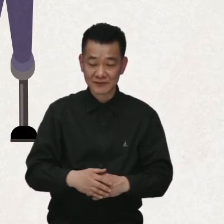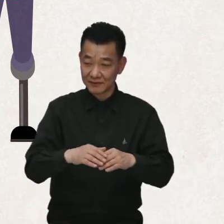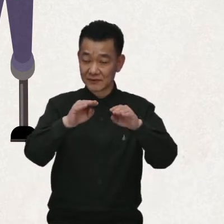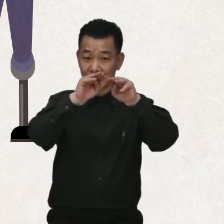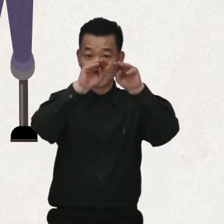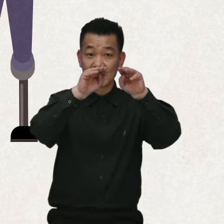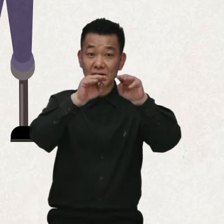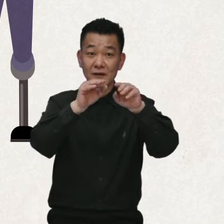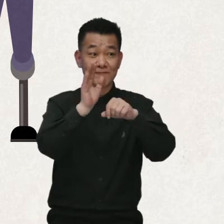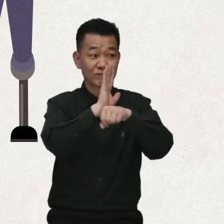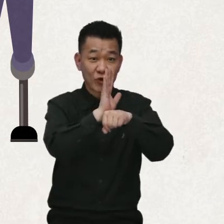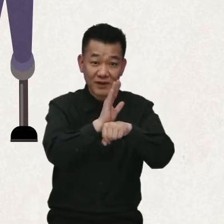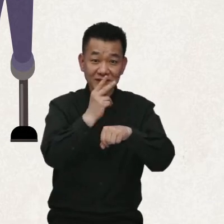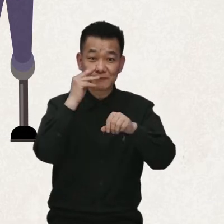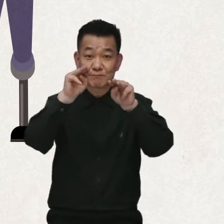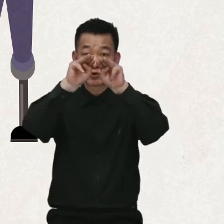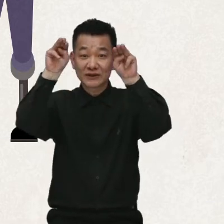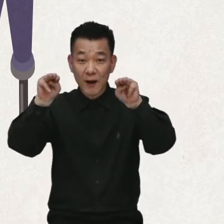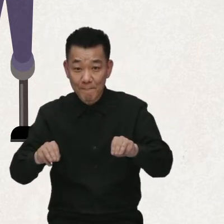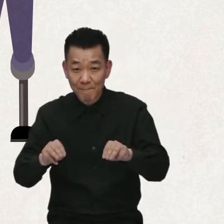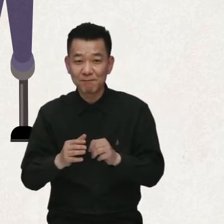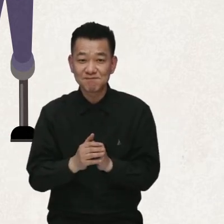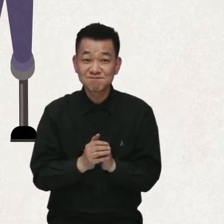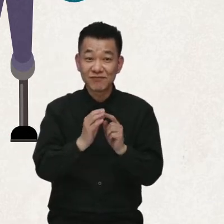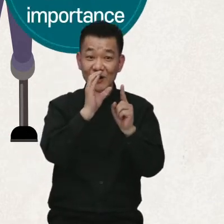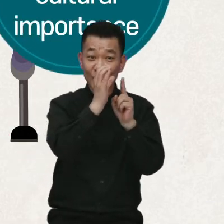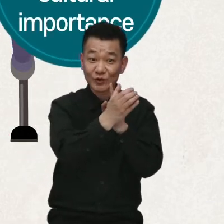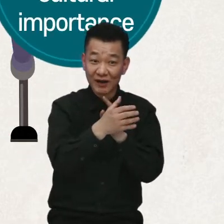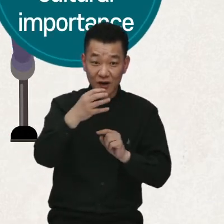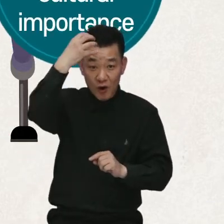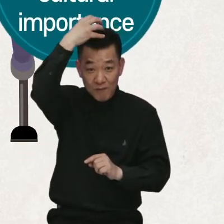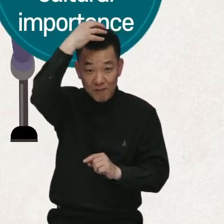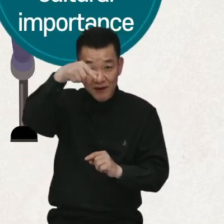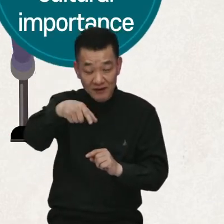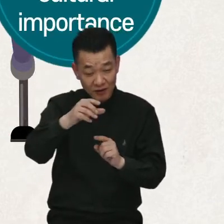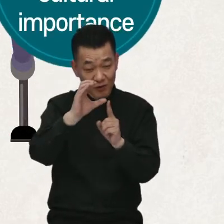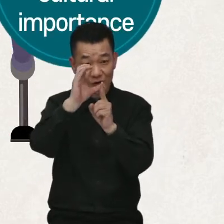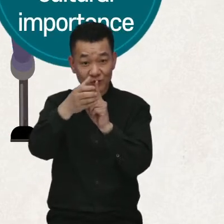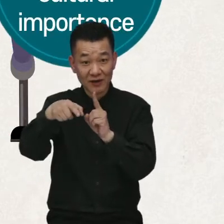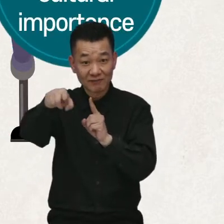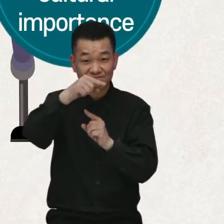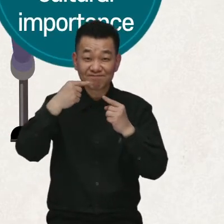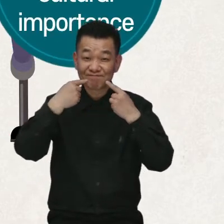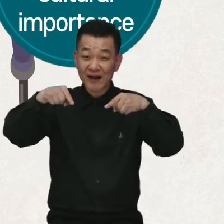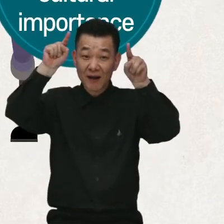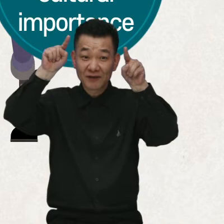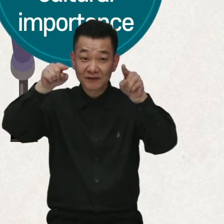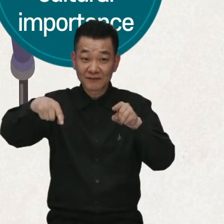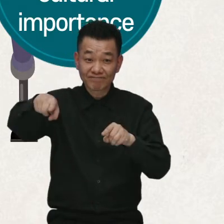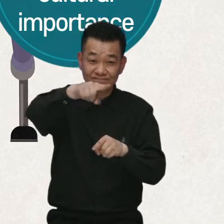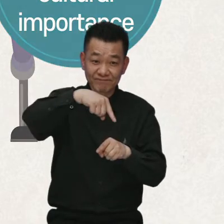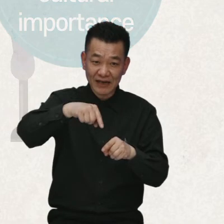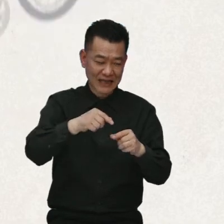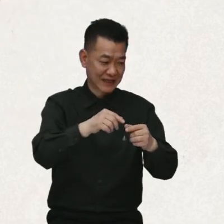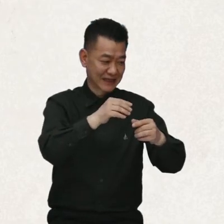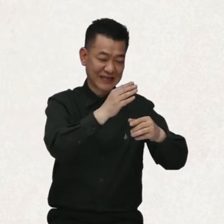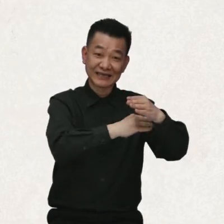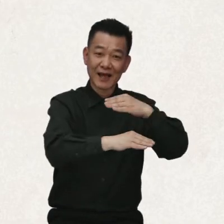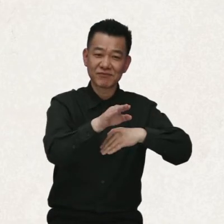cultural performances such as theaters and museums, and access to sites of national cultural importance.